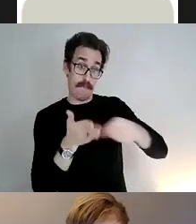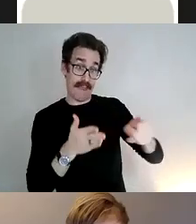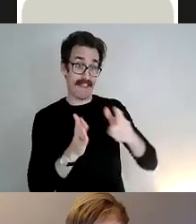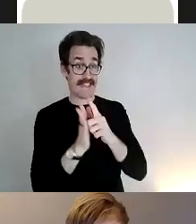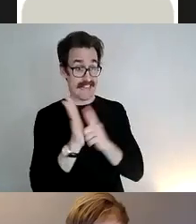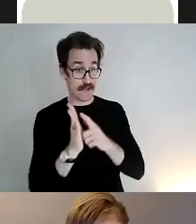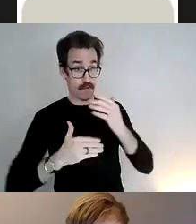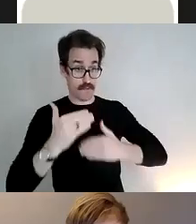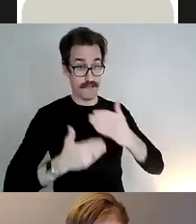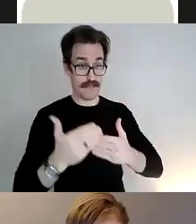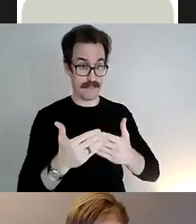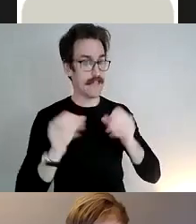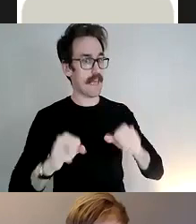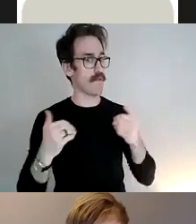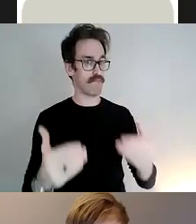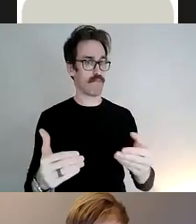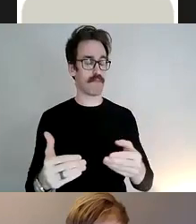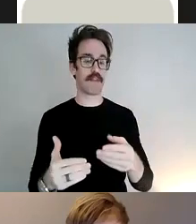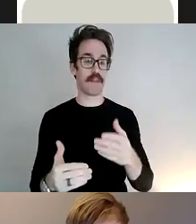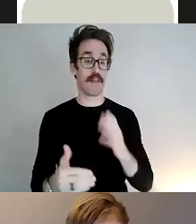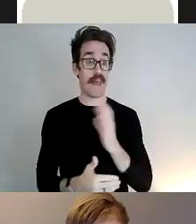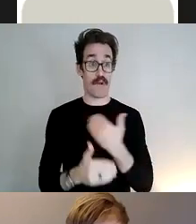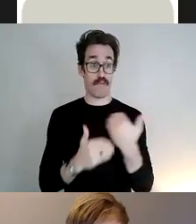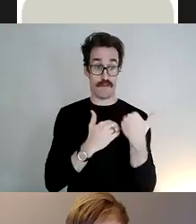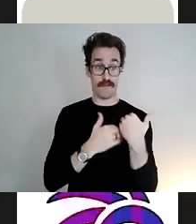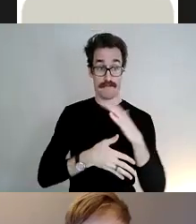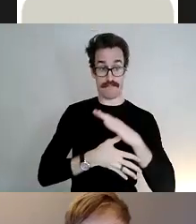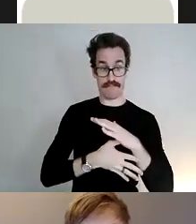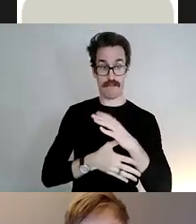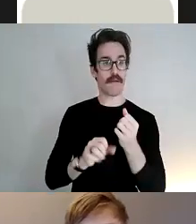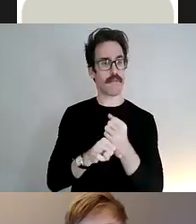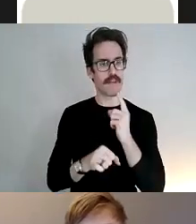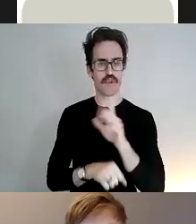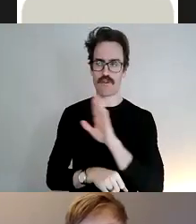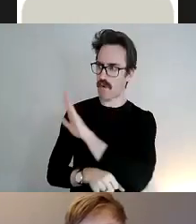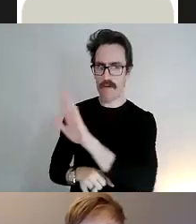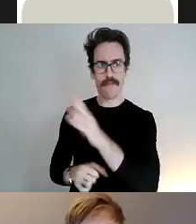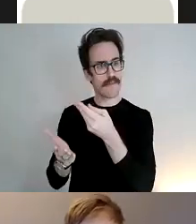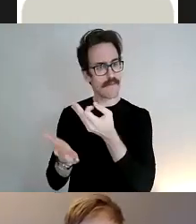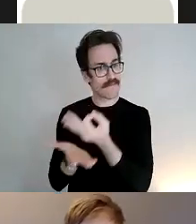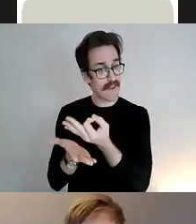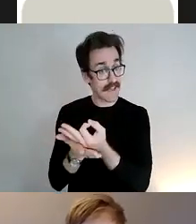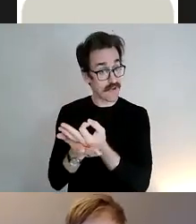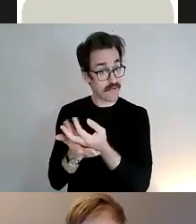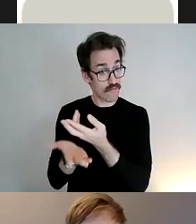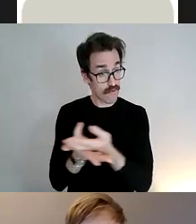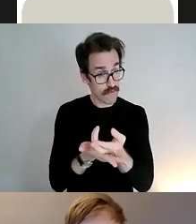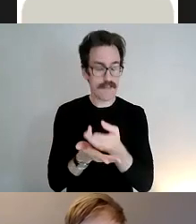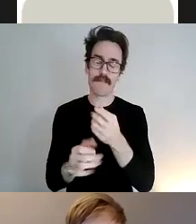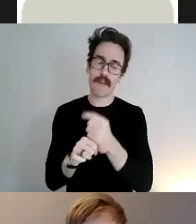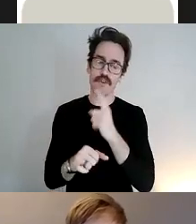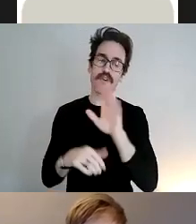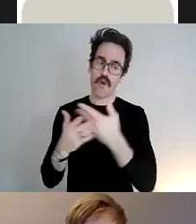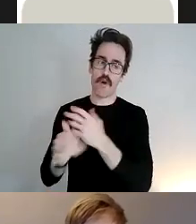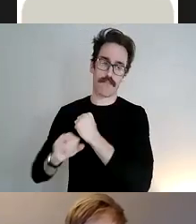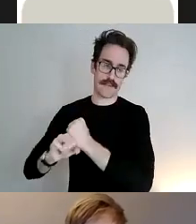more about protecting the person and their finances from here forward, and then looking at what they have in order to meet their needs. We also